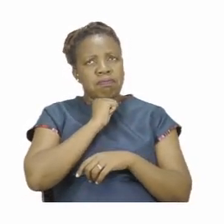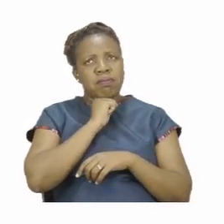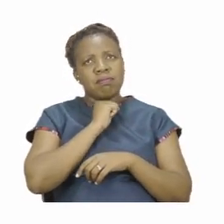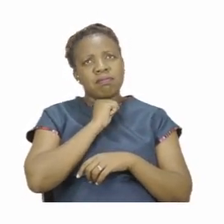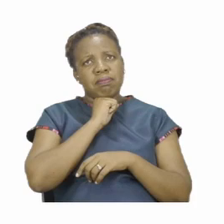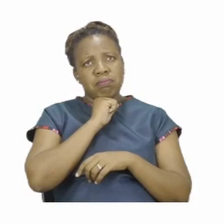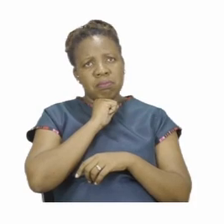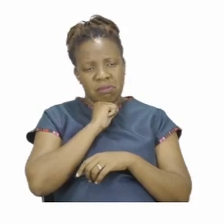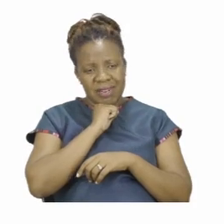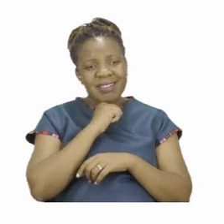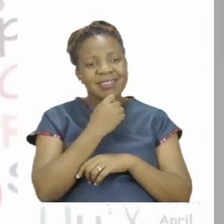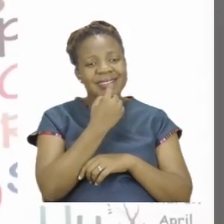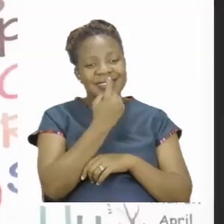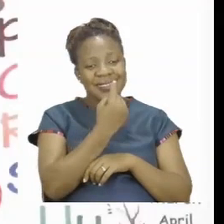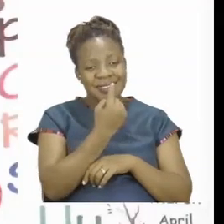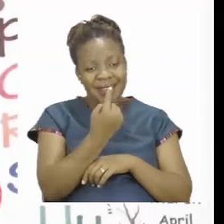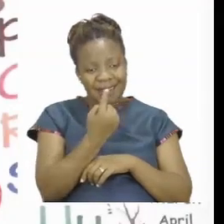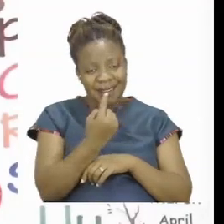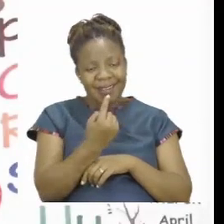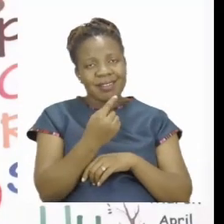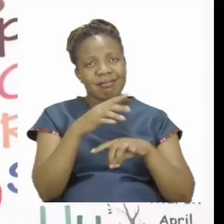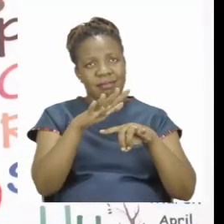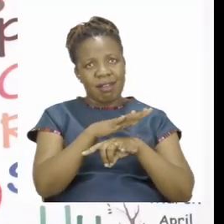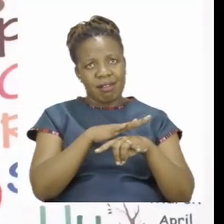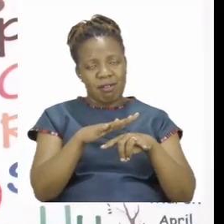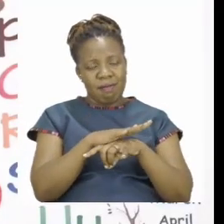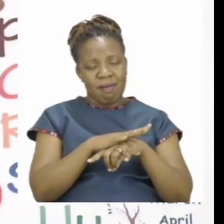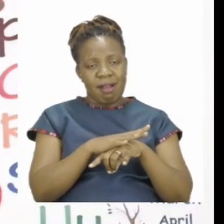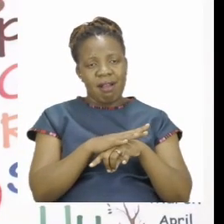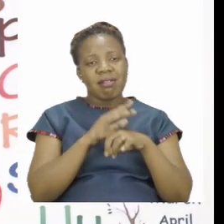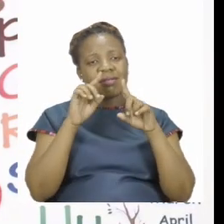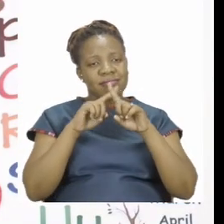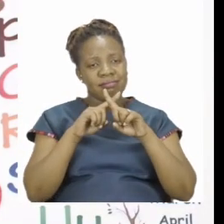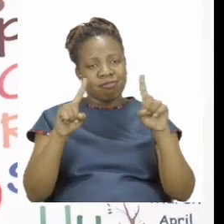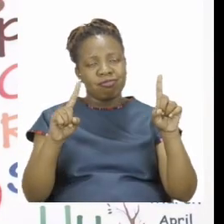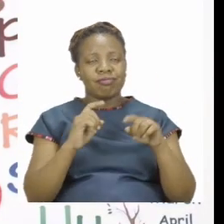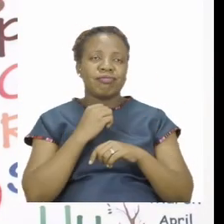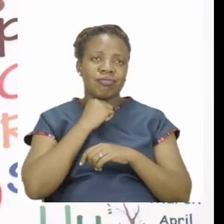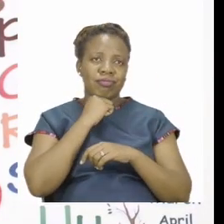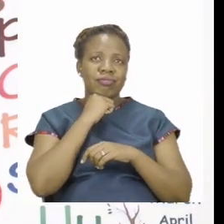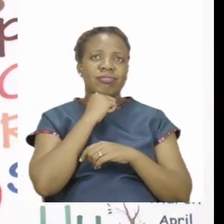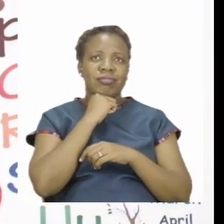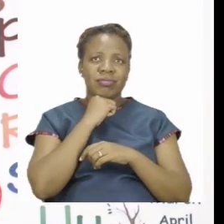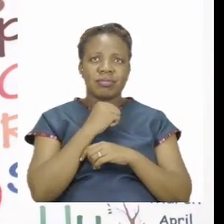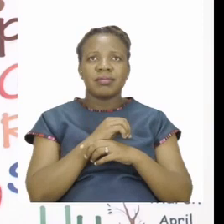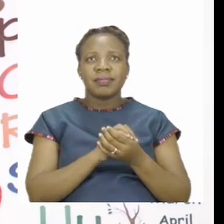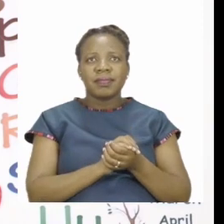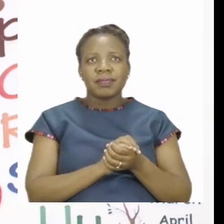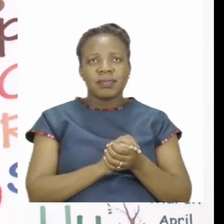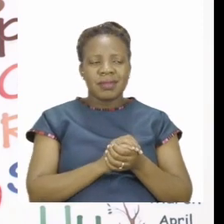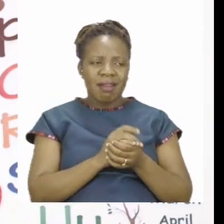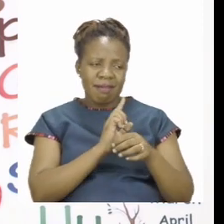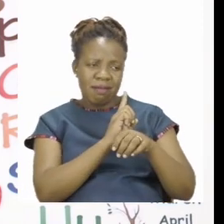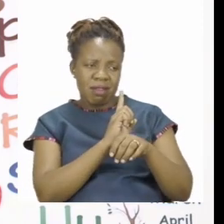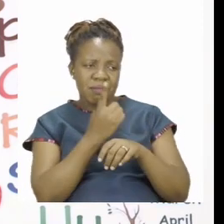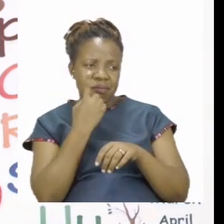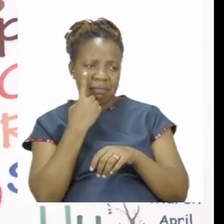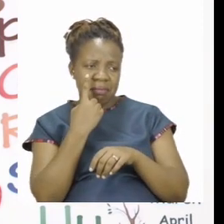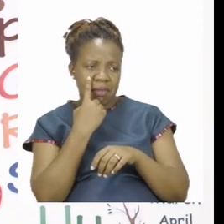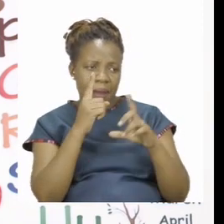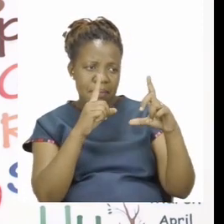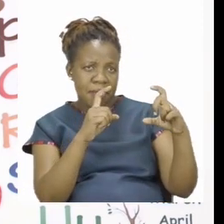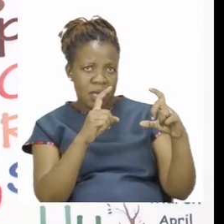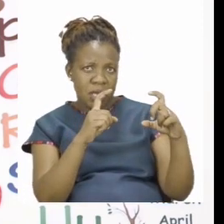to try all by ourselves. Now, the first thing we need to do is look at the picture. And the picture that we have here is